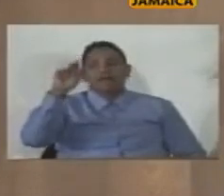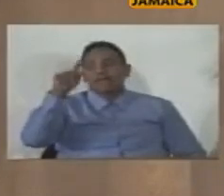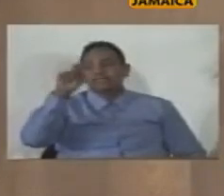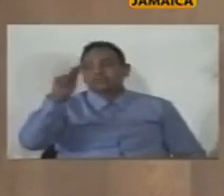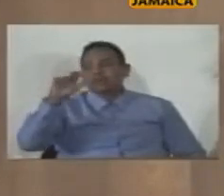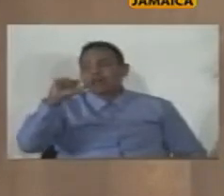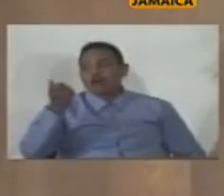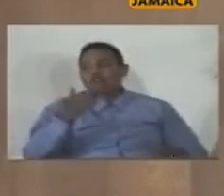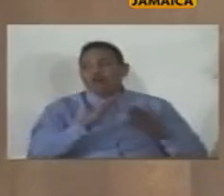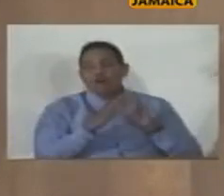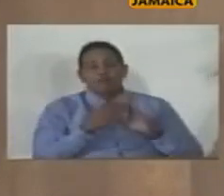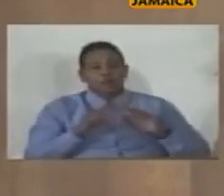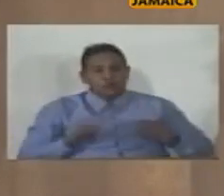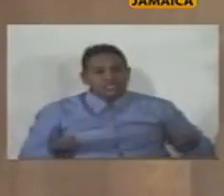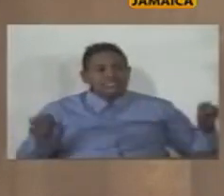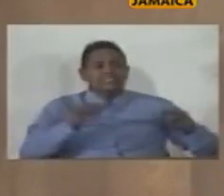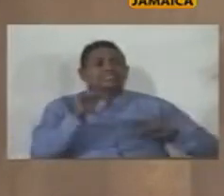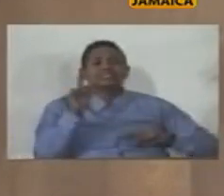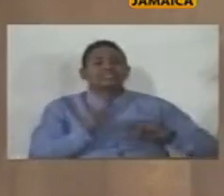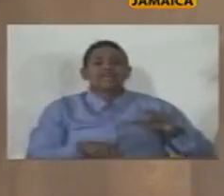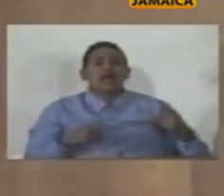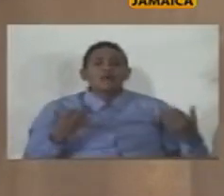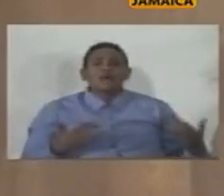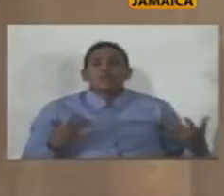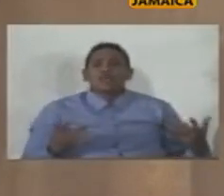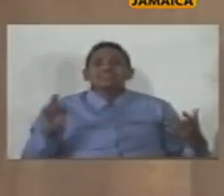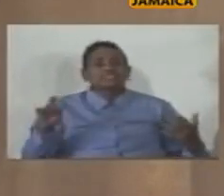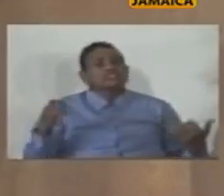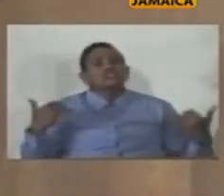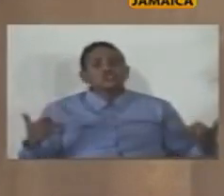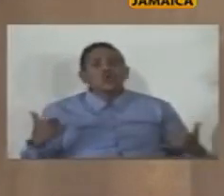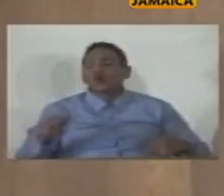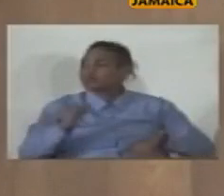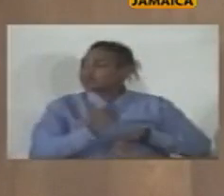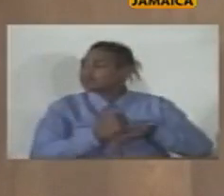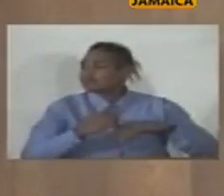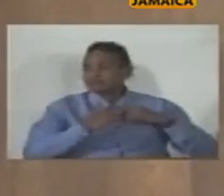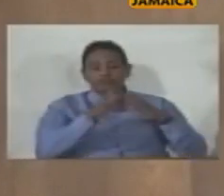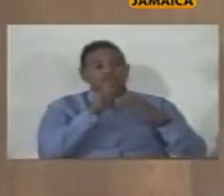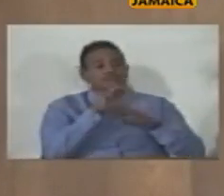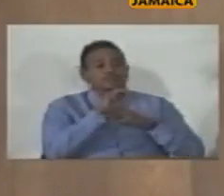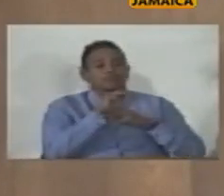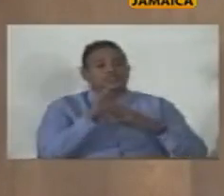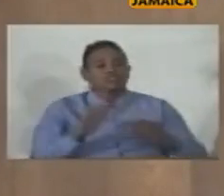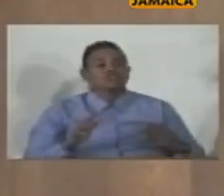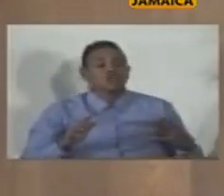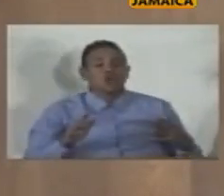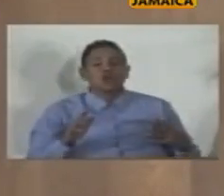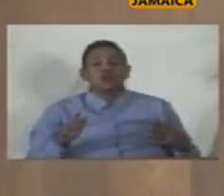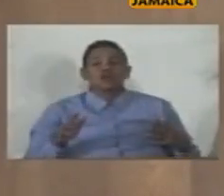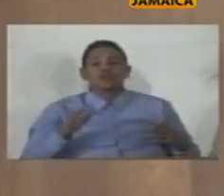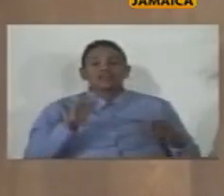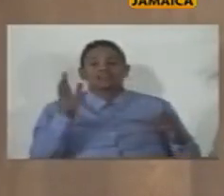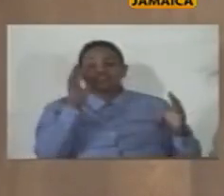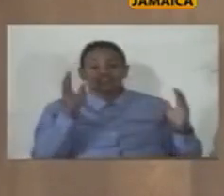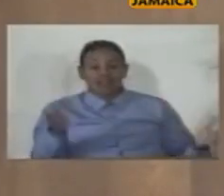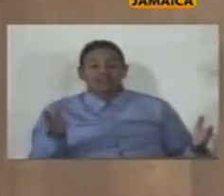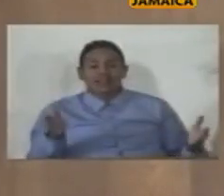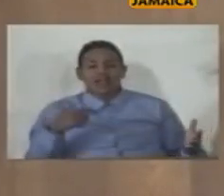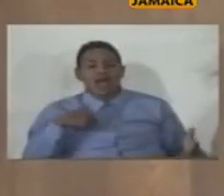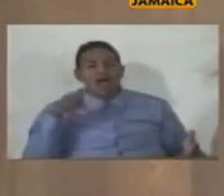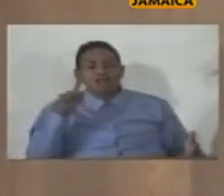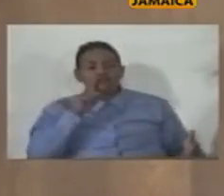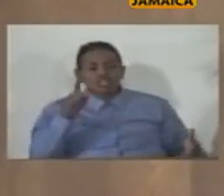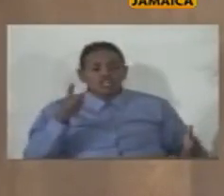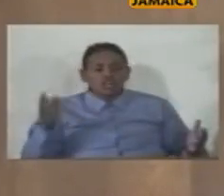surrounding communities cannot wait any longer, Mr. Speaker. Minister, in his absence, I